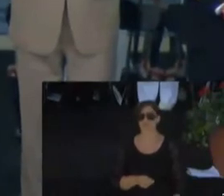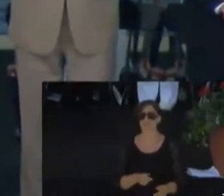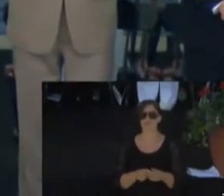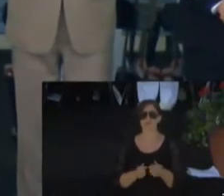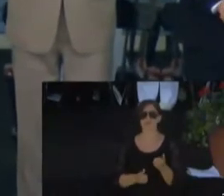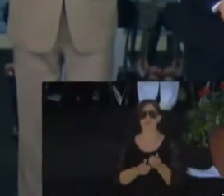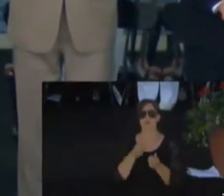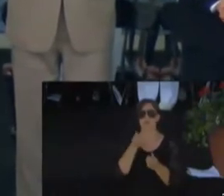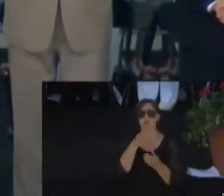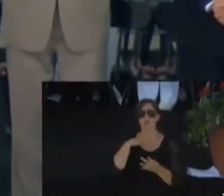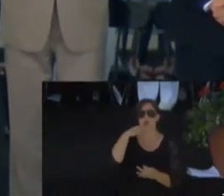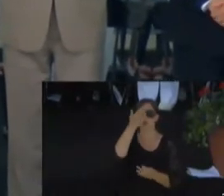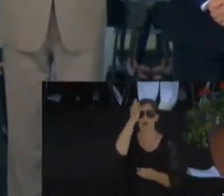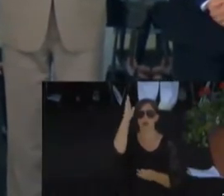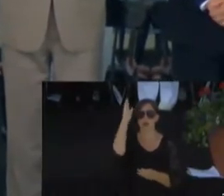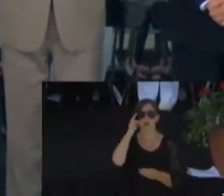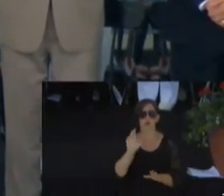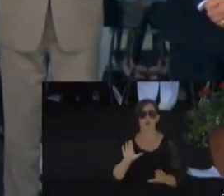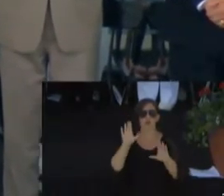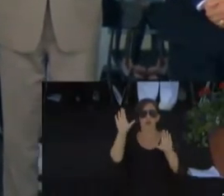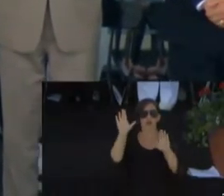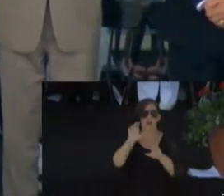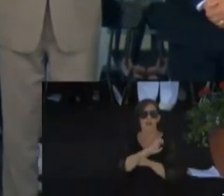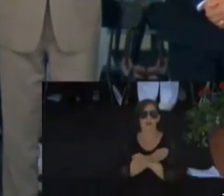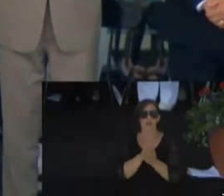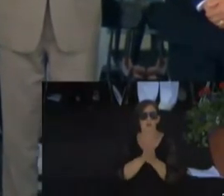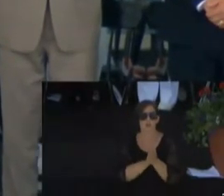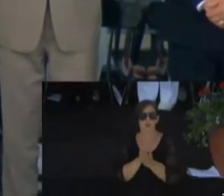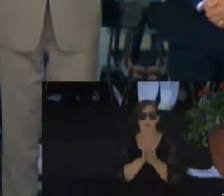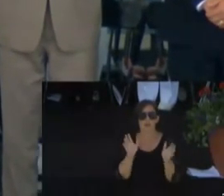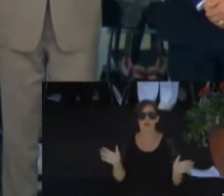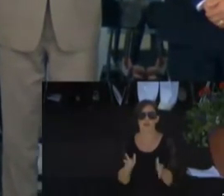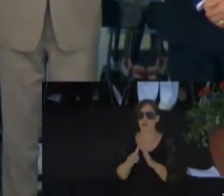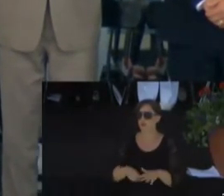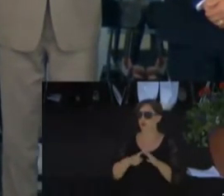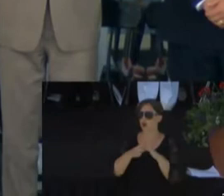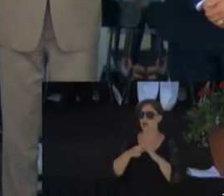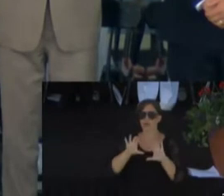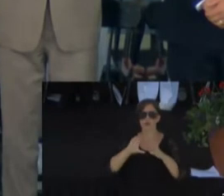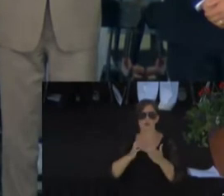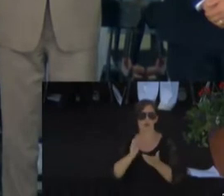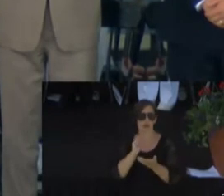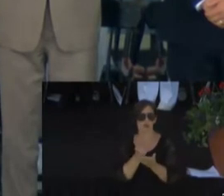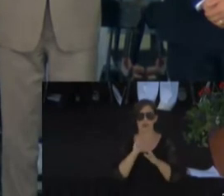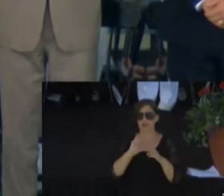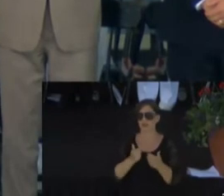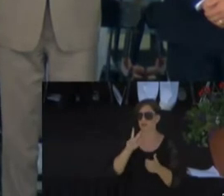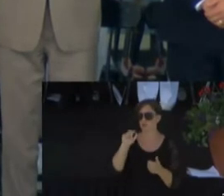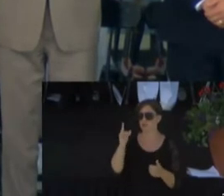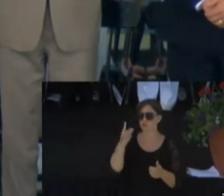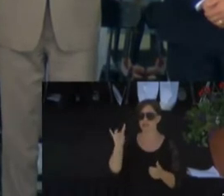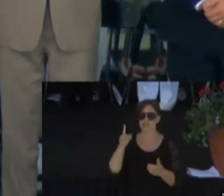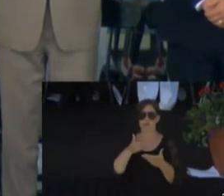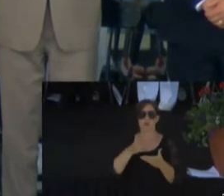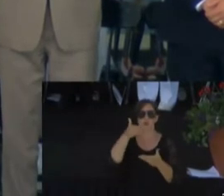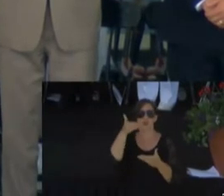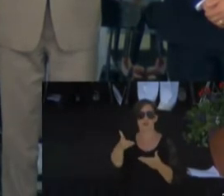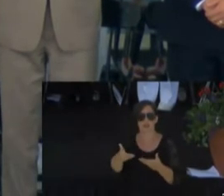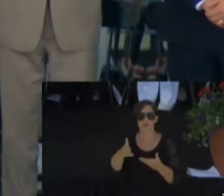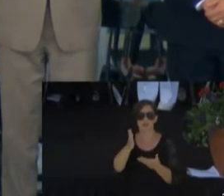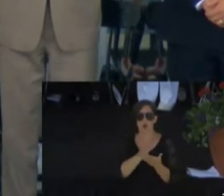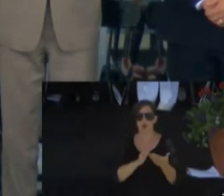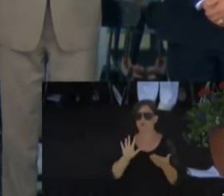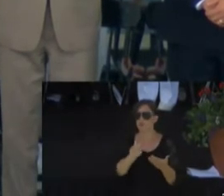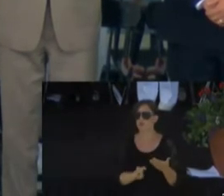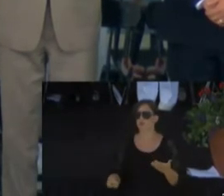Most holy God, with great enthusiasm we launched the graduating class of 2018 into the next step in their journey.